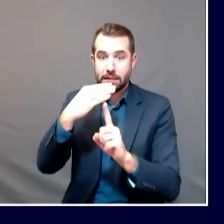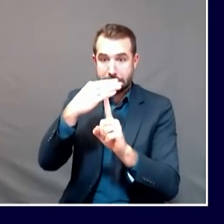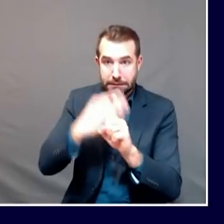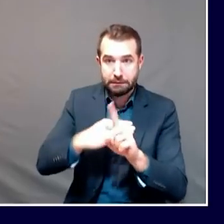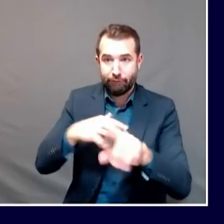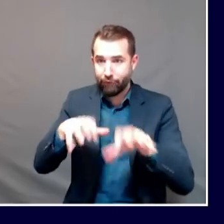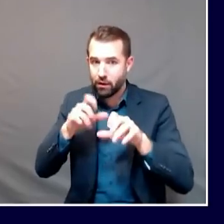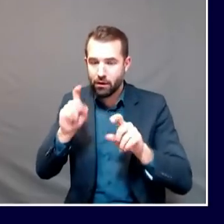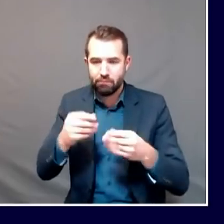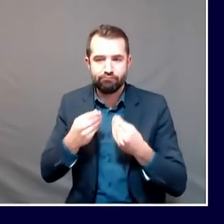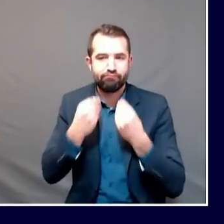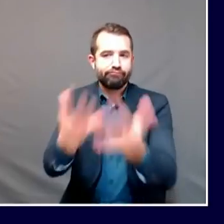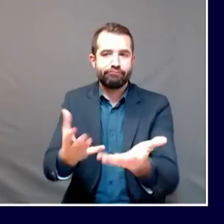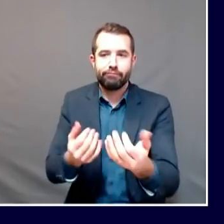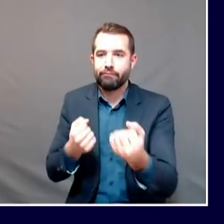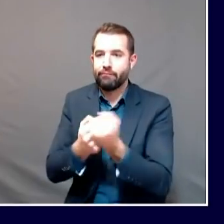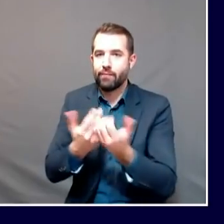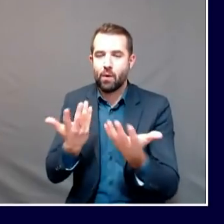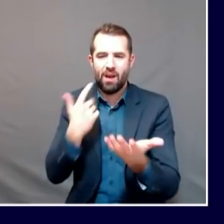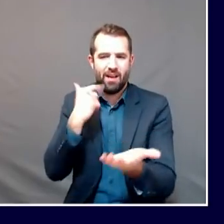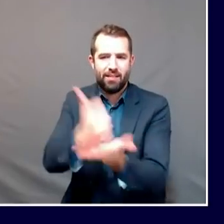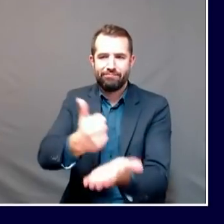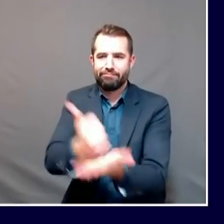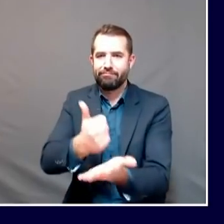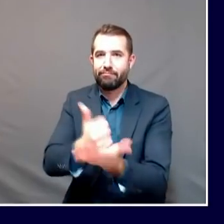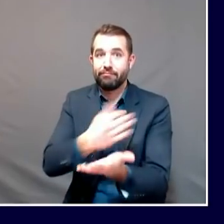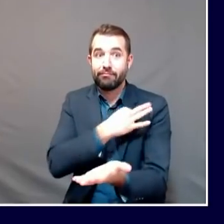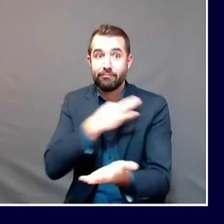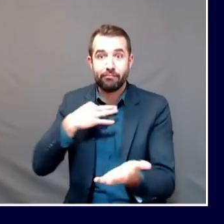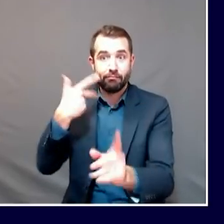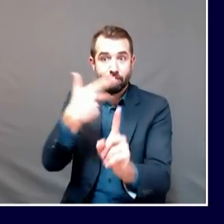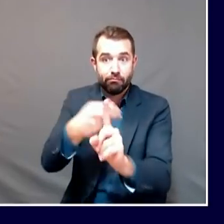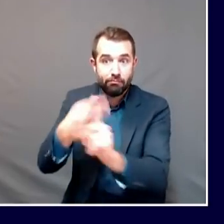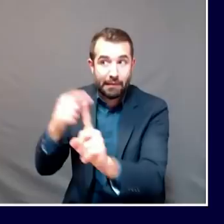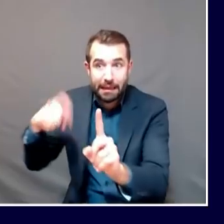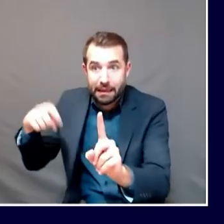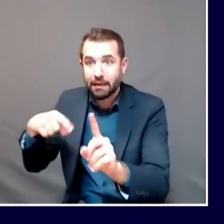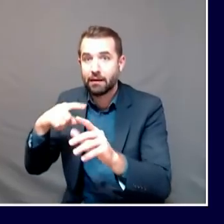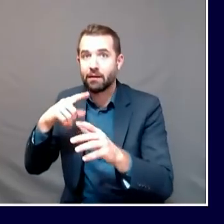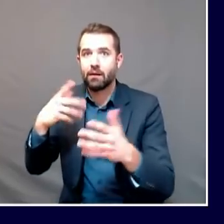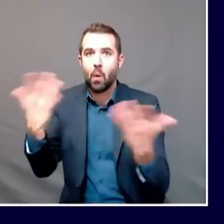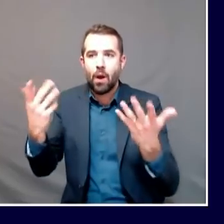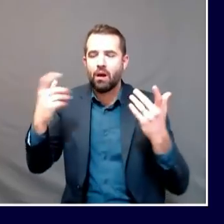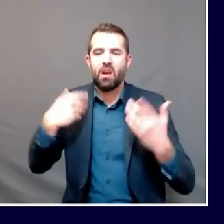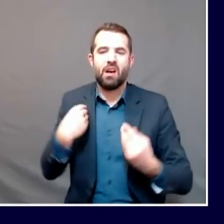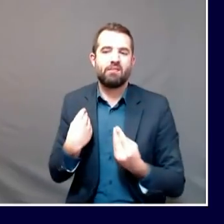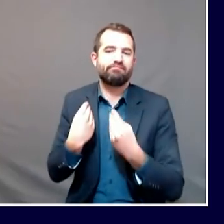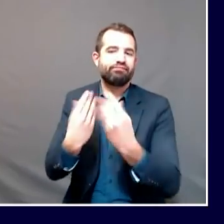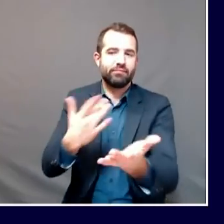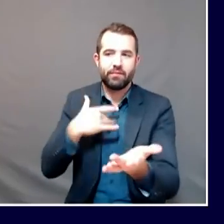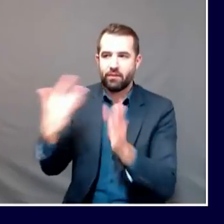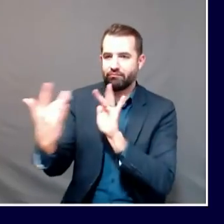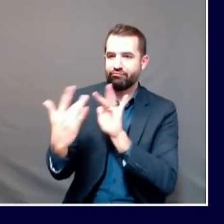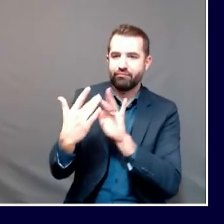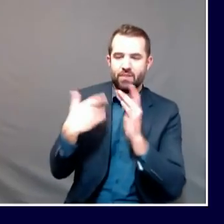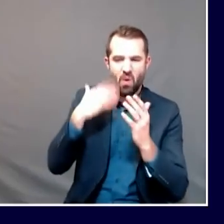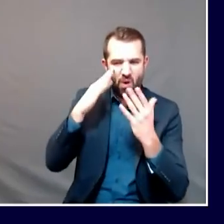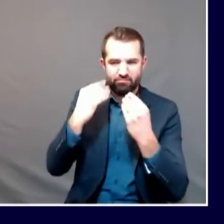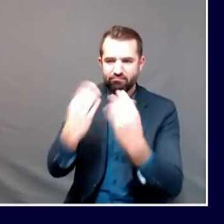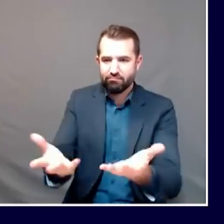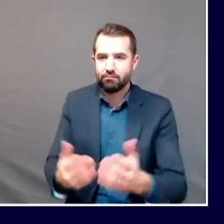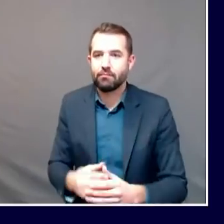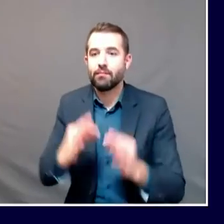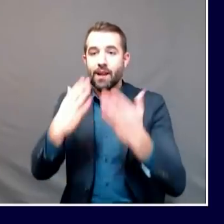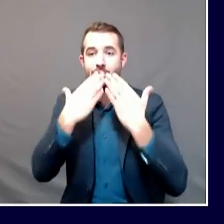Maine CDC will continue to be working with them so they've got their questions answered. Thank you. I'm going to turn to